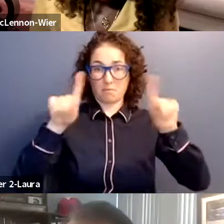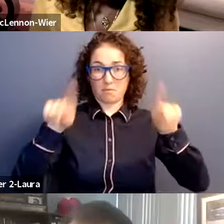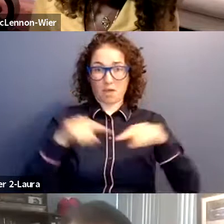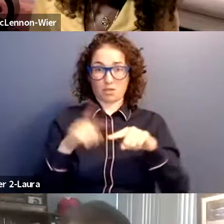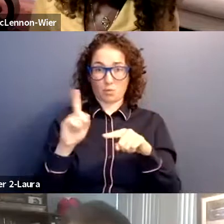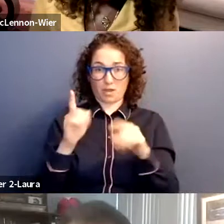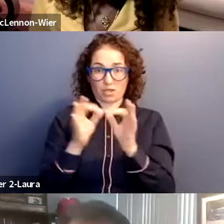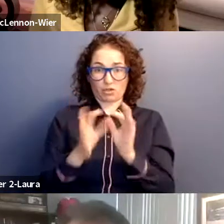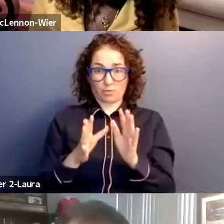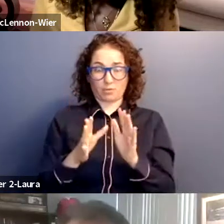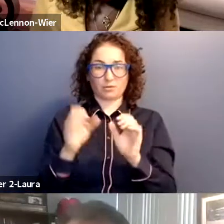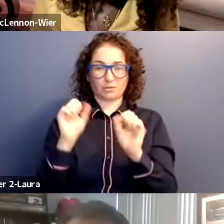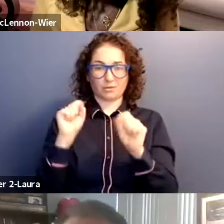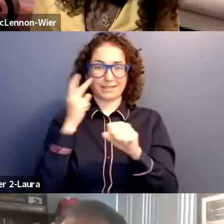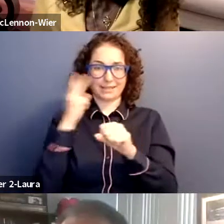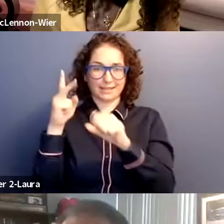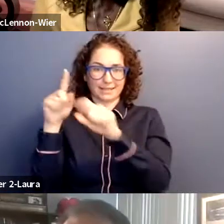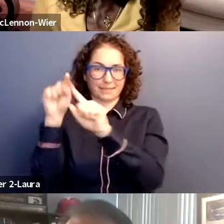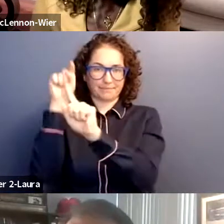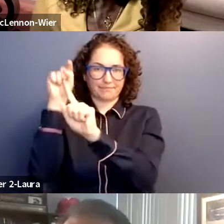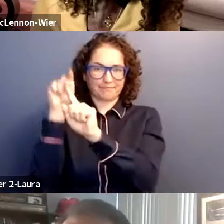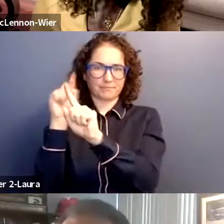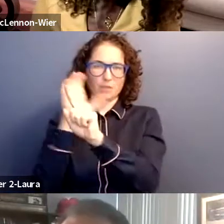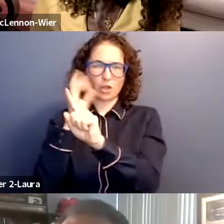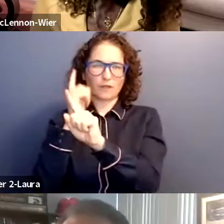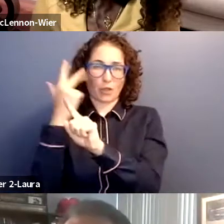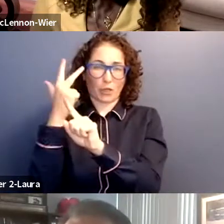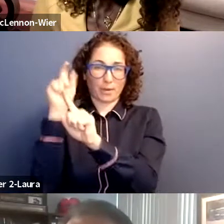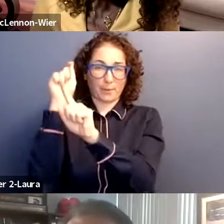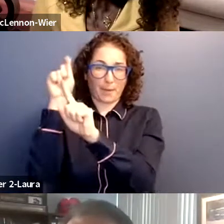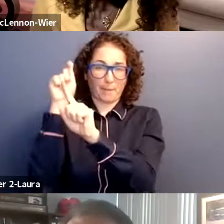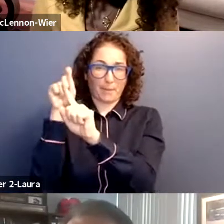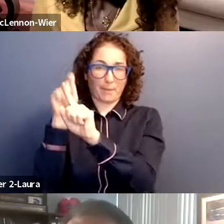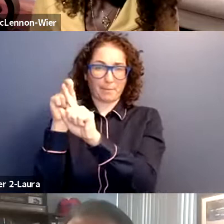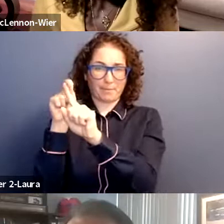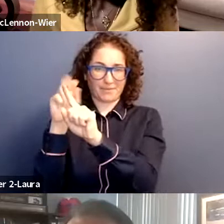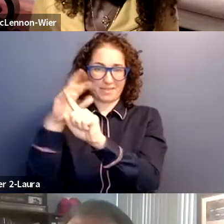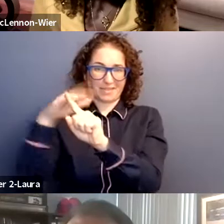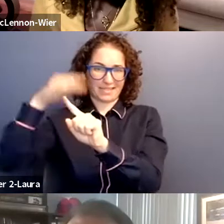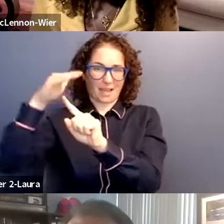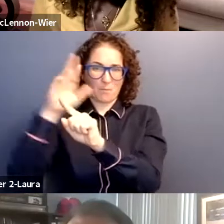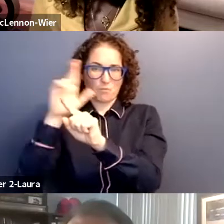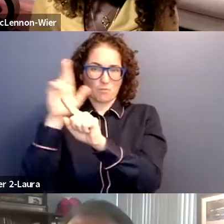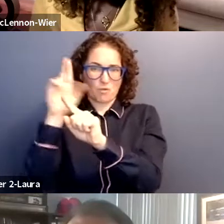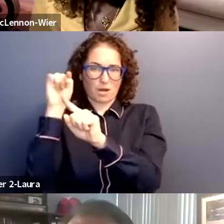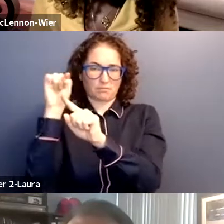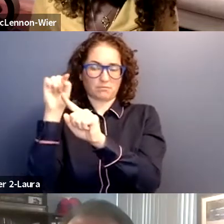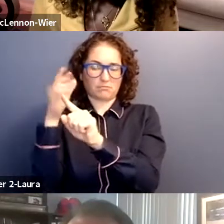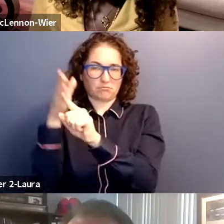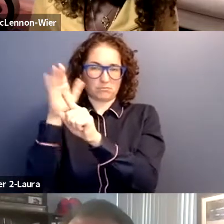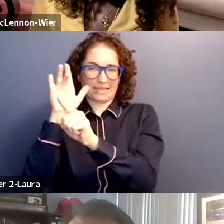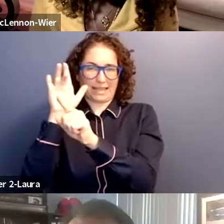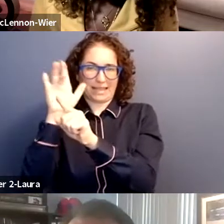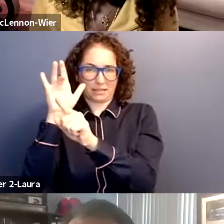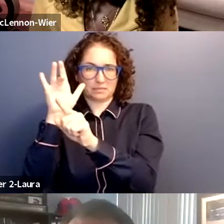the ASL interpreter view by looking for the 3 dots located next to the interpreter picture.